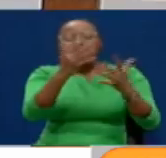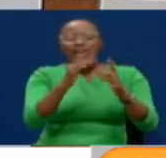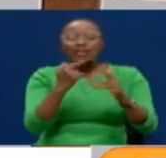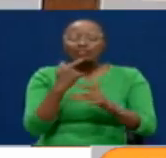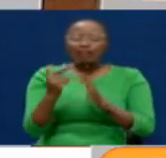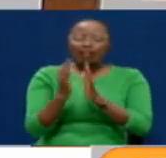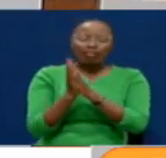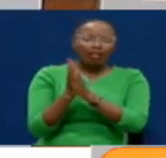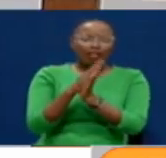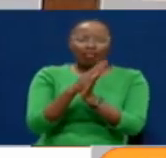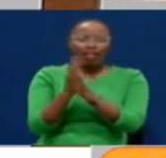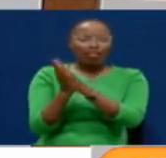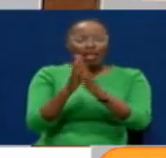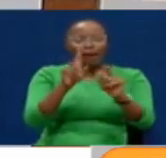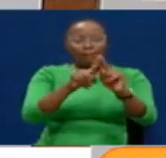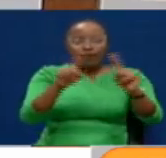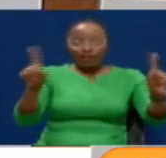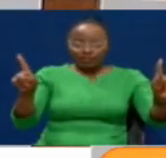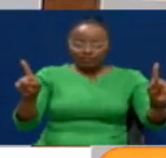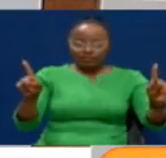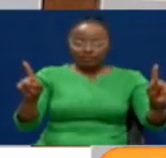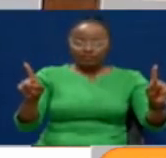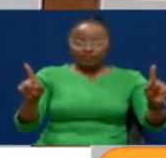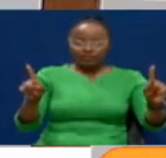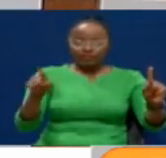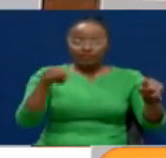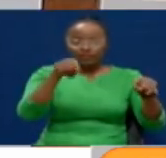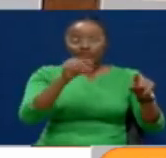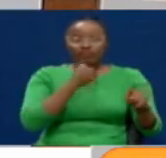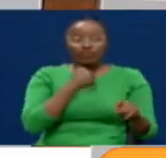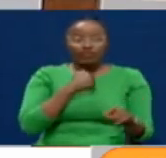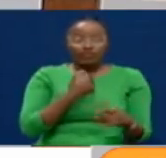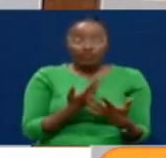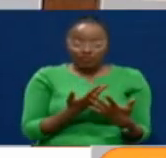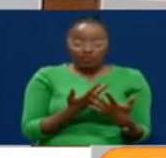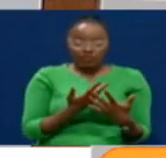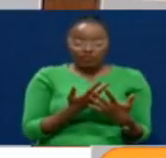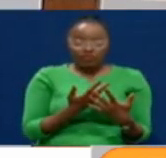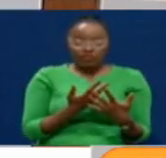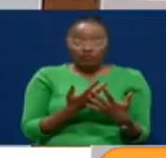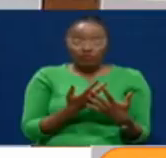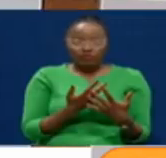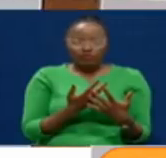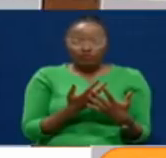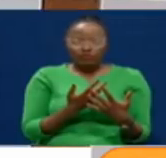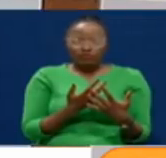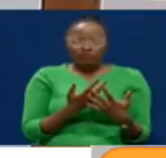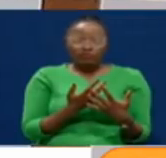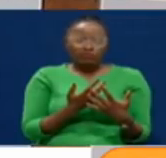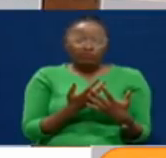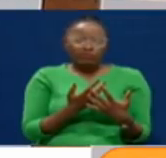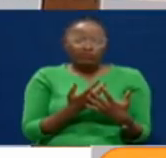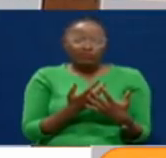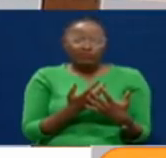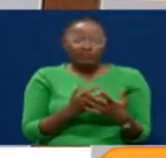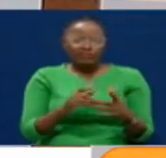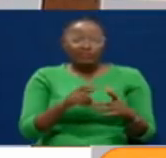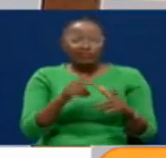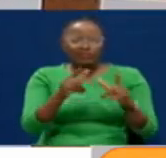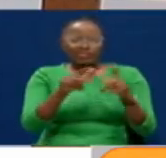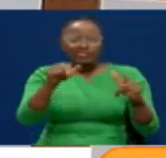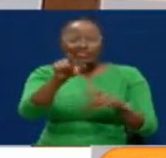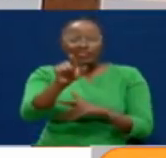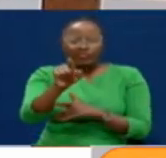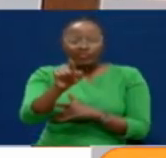stories. But he was very, he didn't suffer fools. He doesn't suffer fools. No. He doesn't suffer fools. And he will let you know that your point